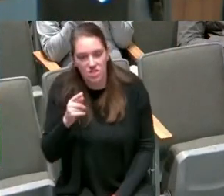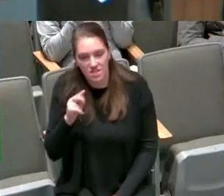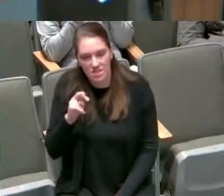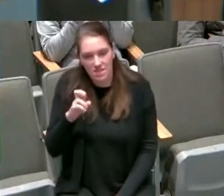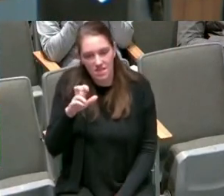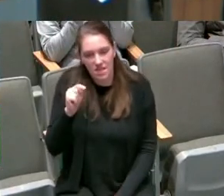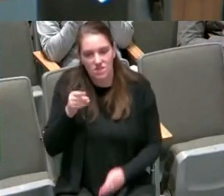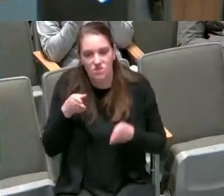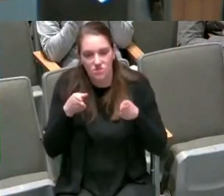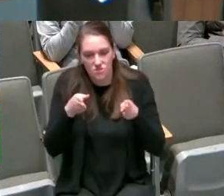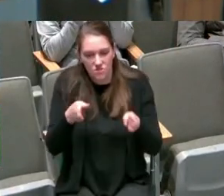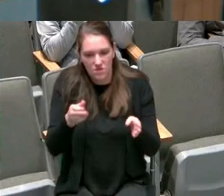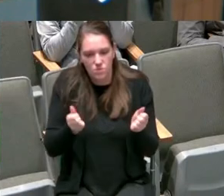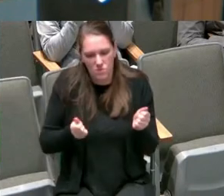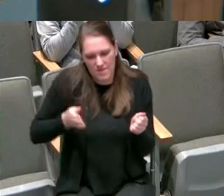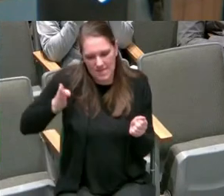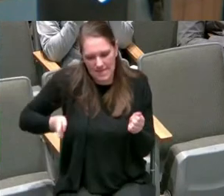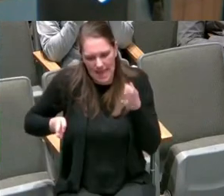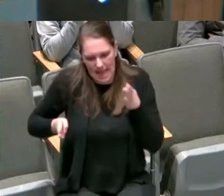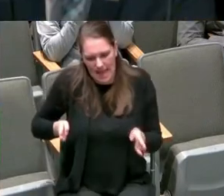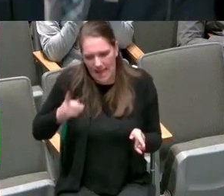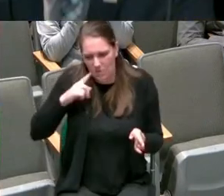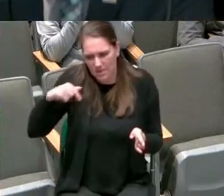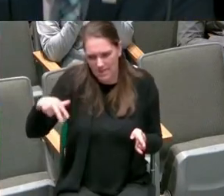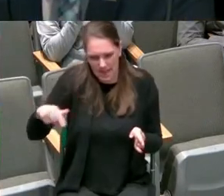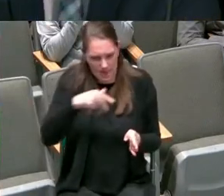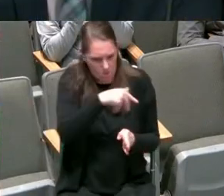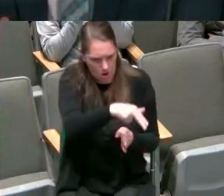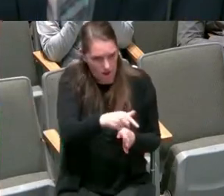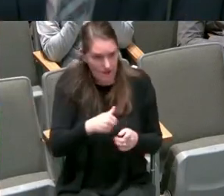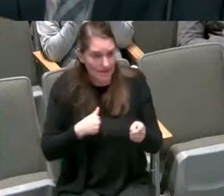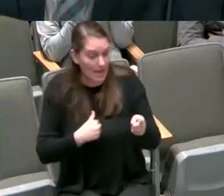point um I know I don't know